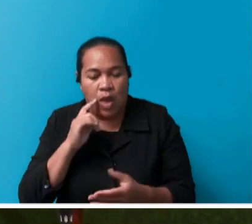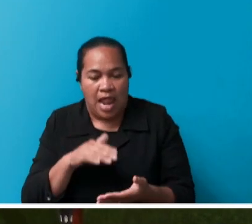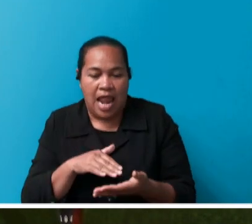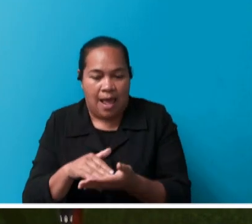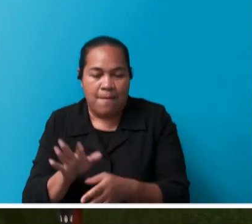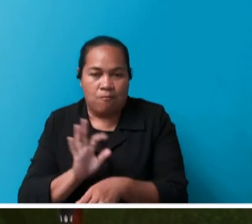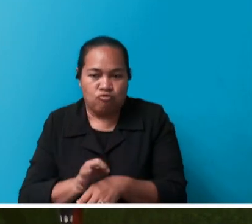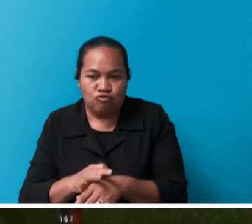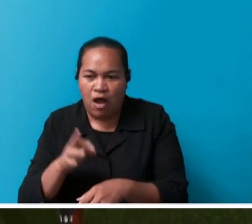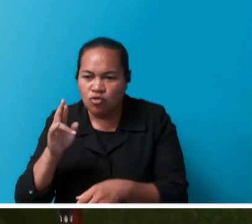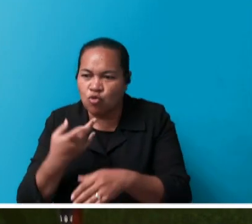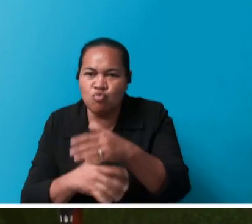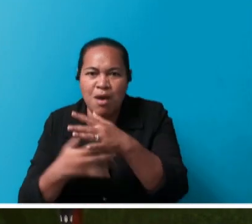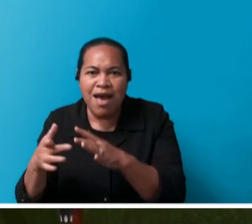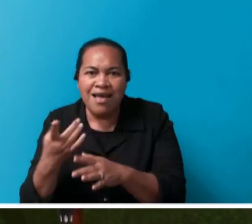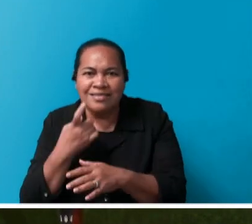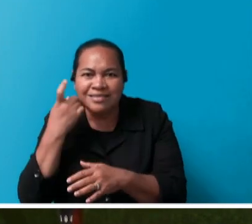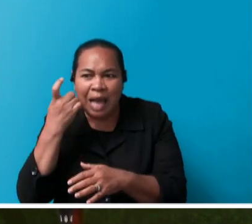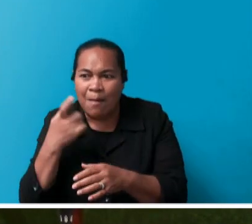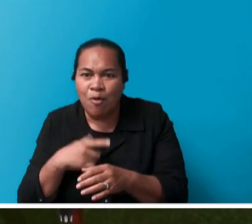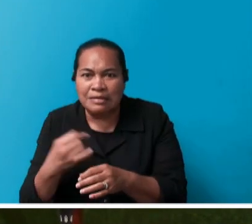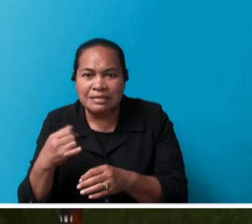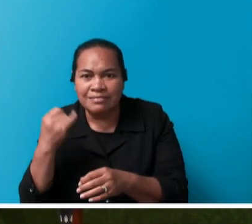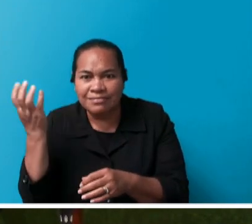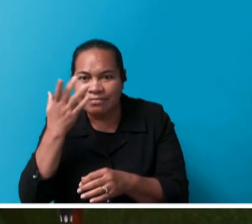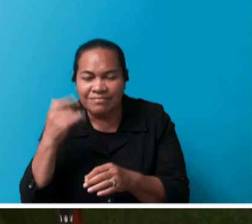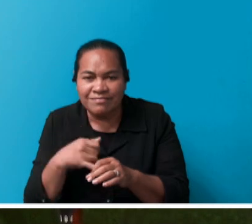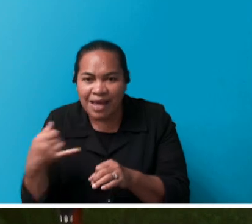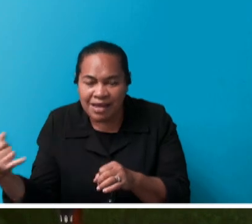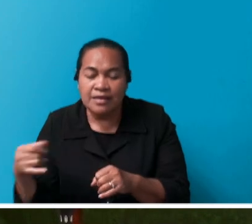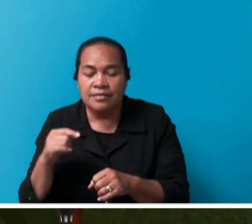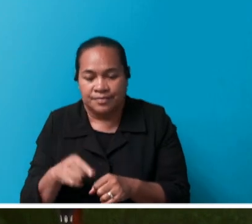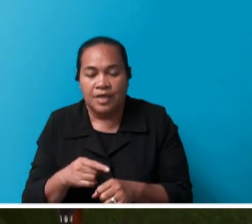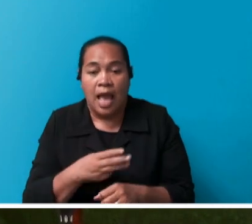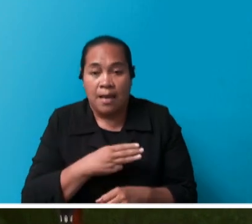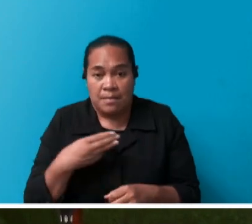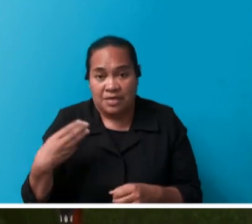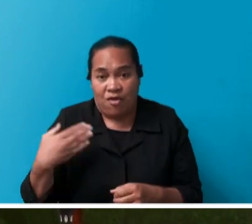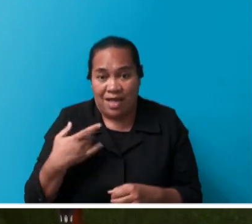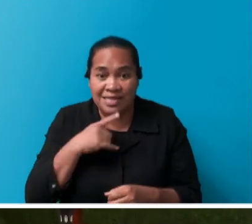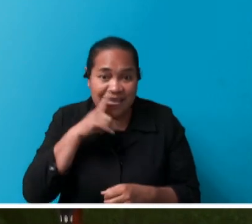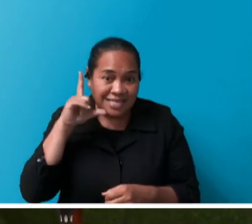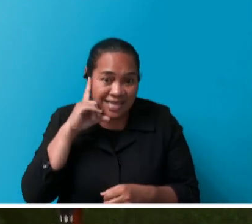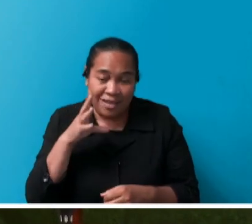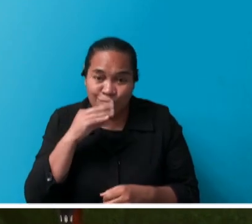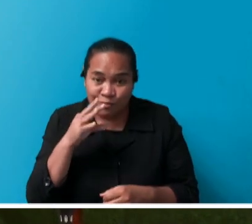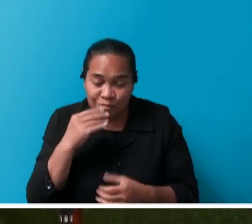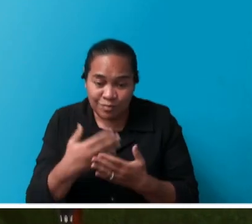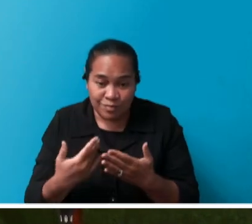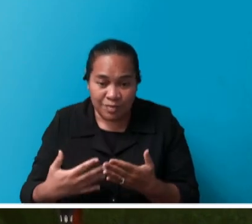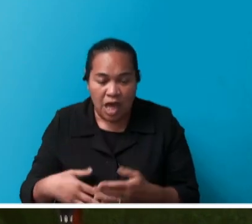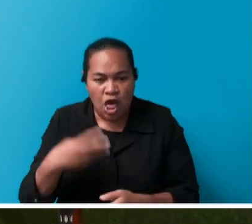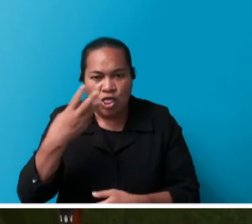in the Central Division. As alluded to by the Honorable Minister for Health, yesterday the Fiji